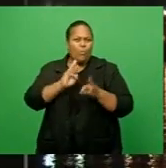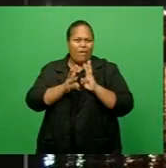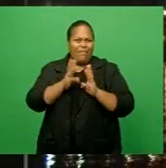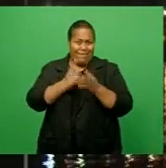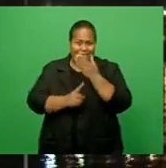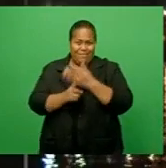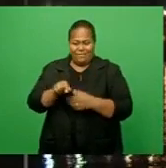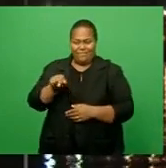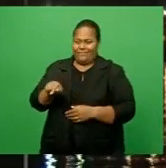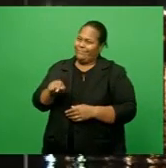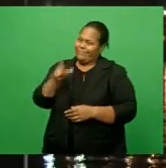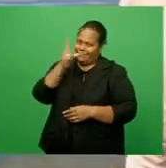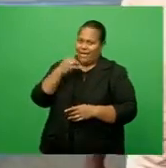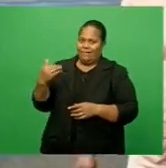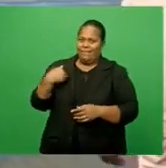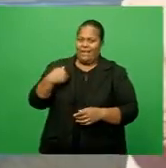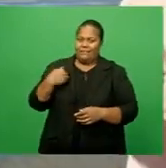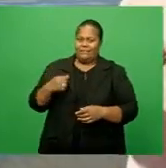Imboila reports.